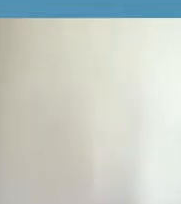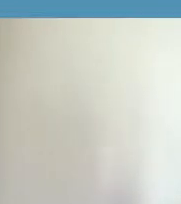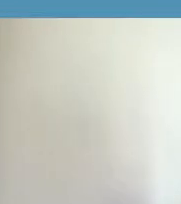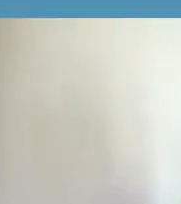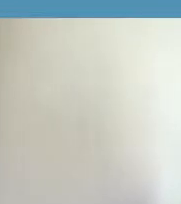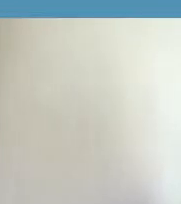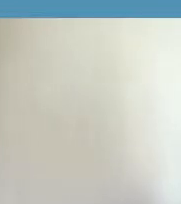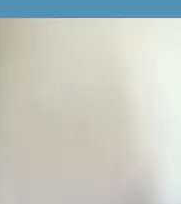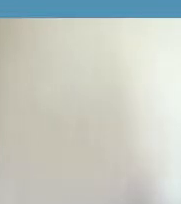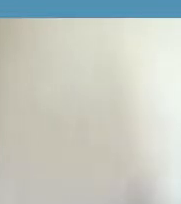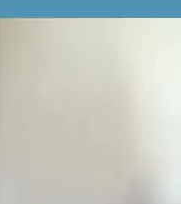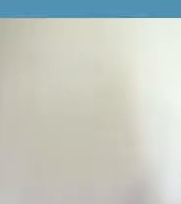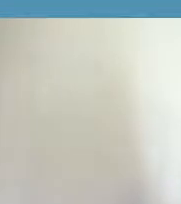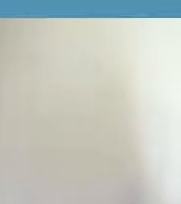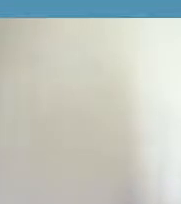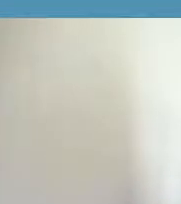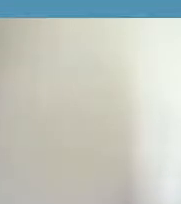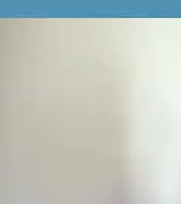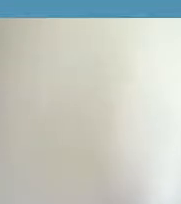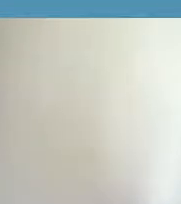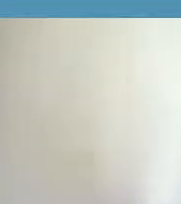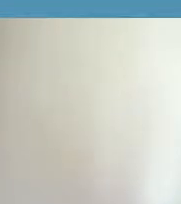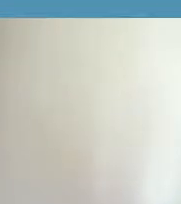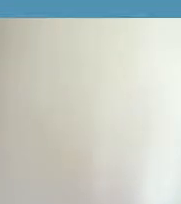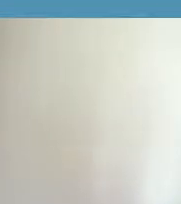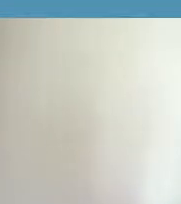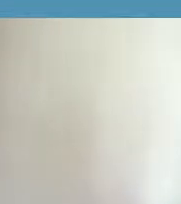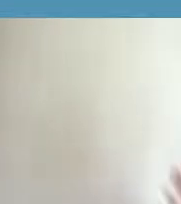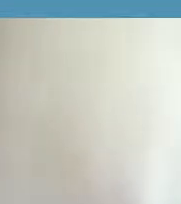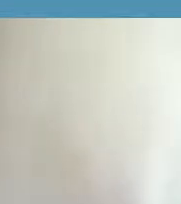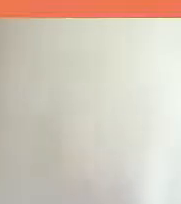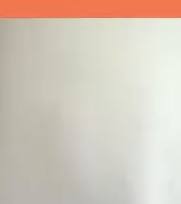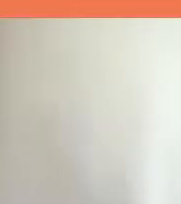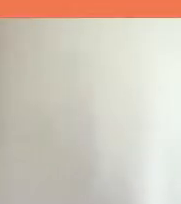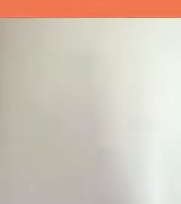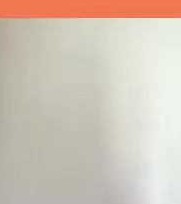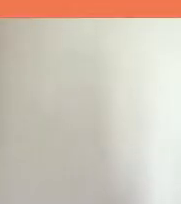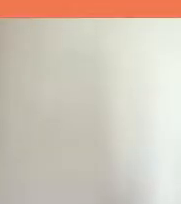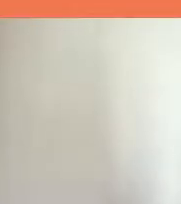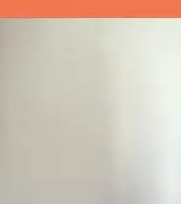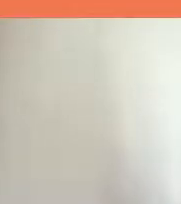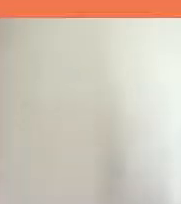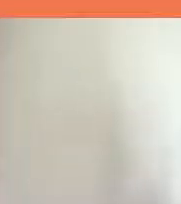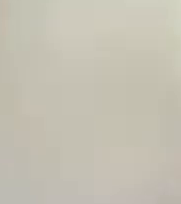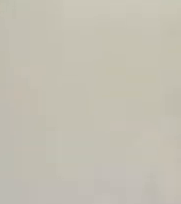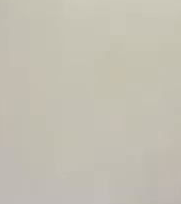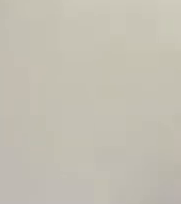As always, I've enjoyed being your host, and I hope that you all have a fabulous day. Bye.